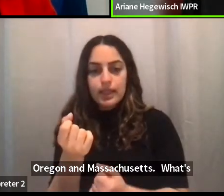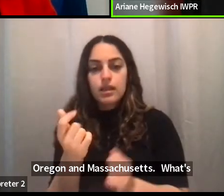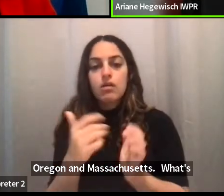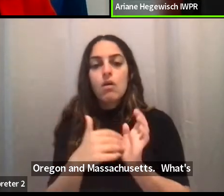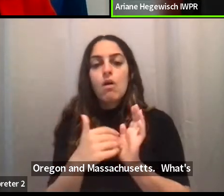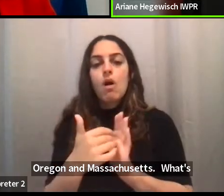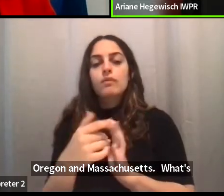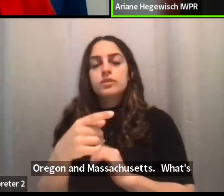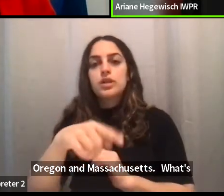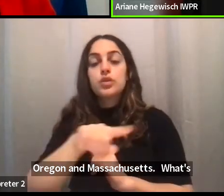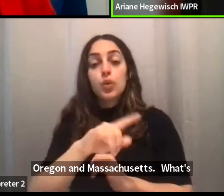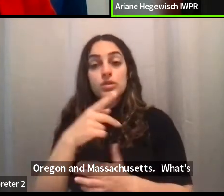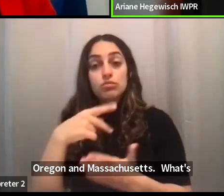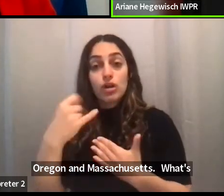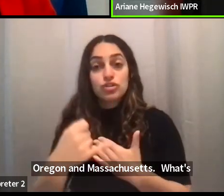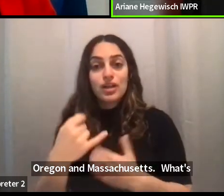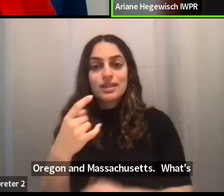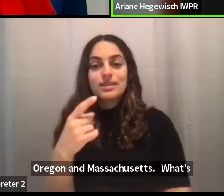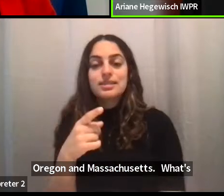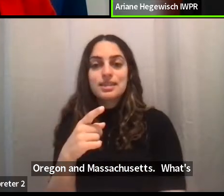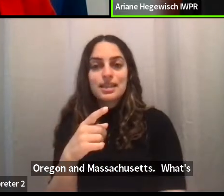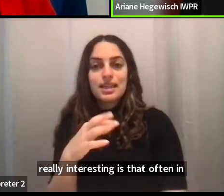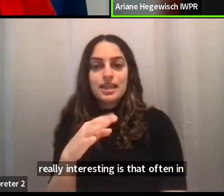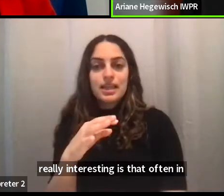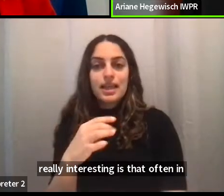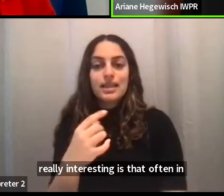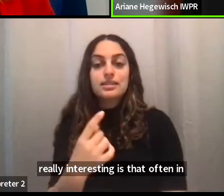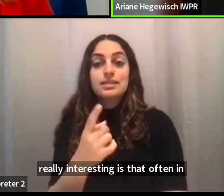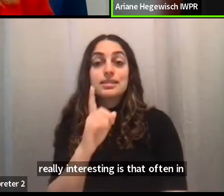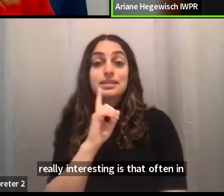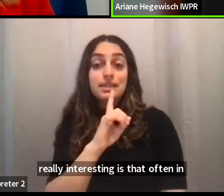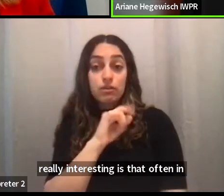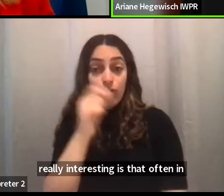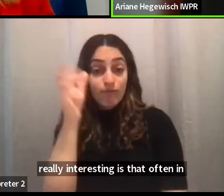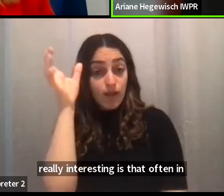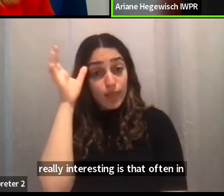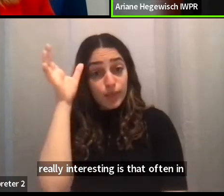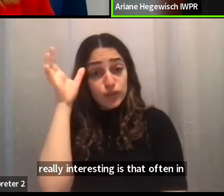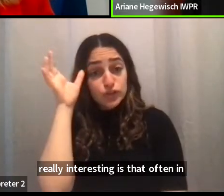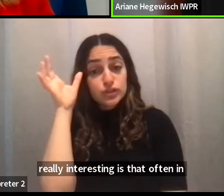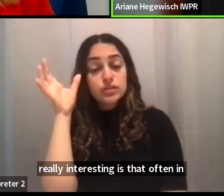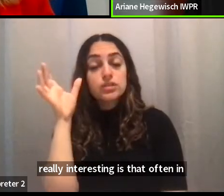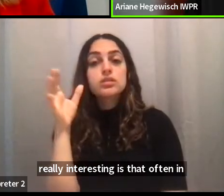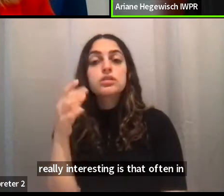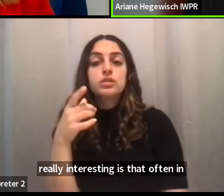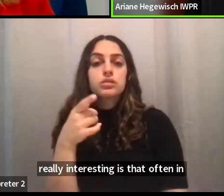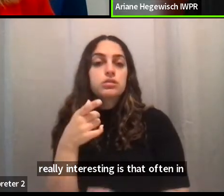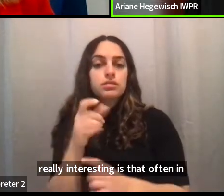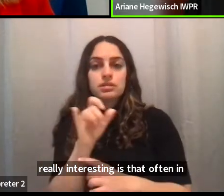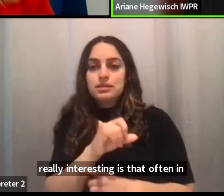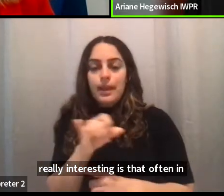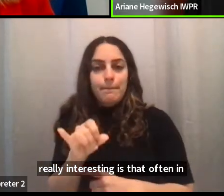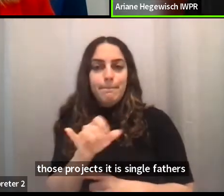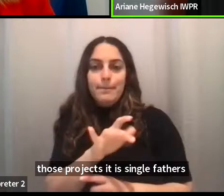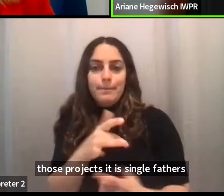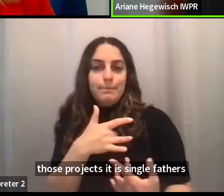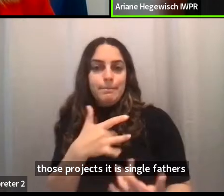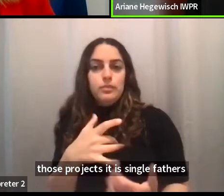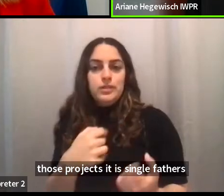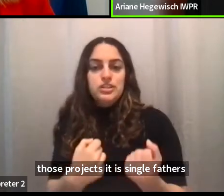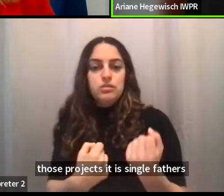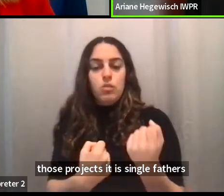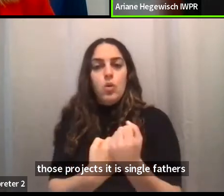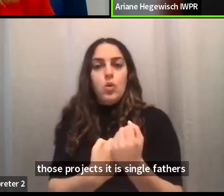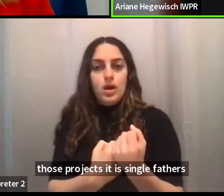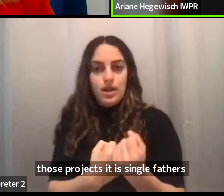is um single far single fathers who are as likely to be supported by